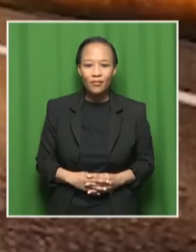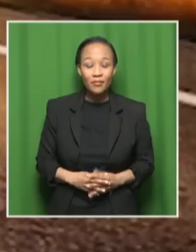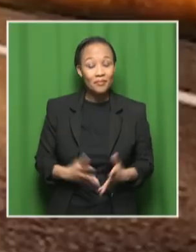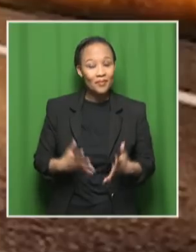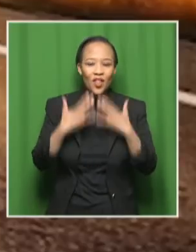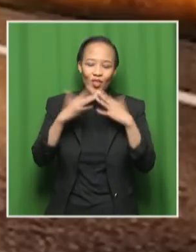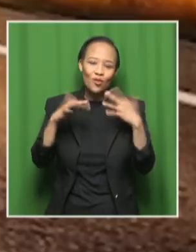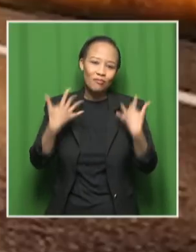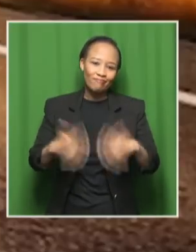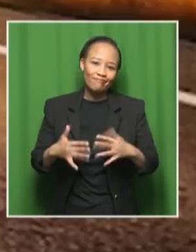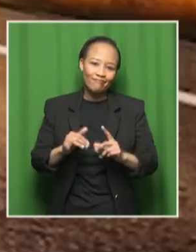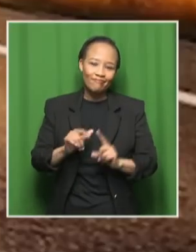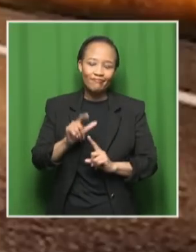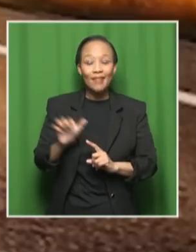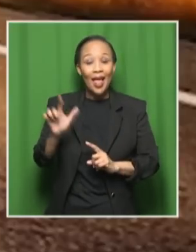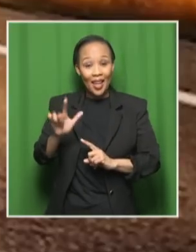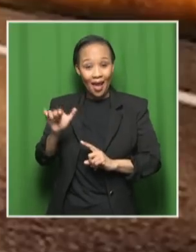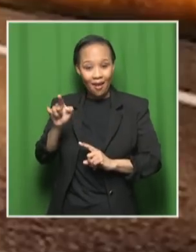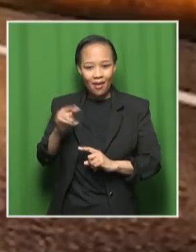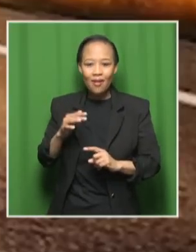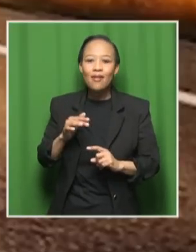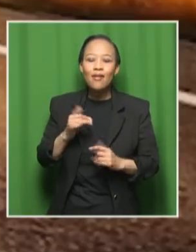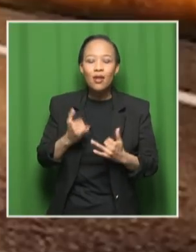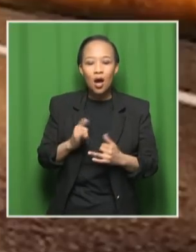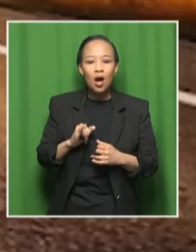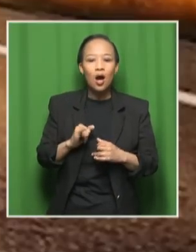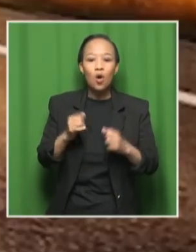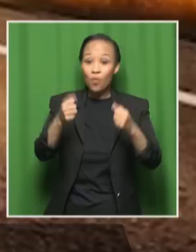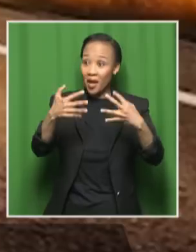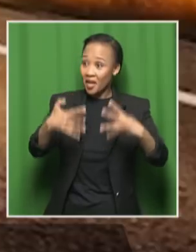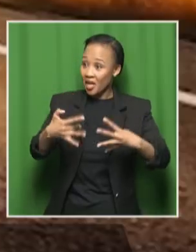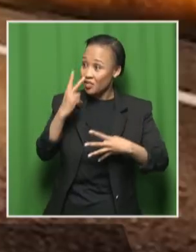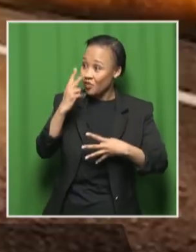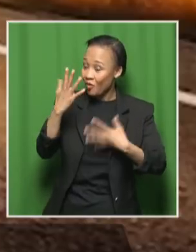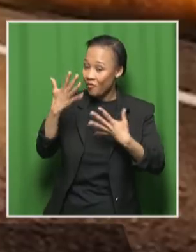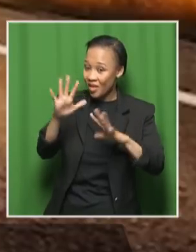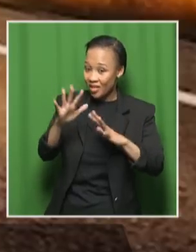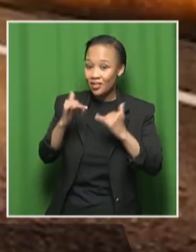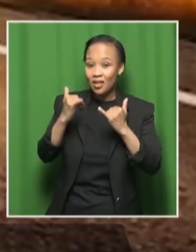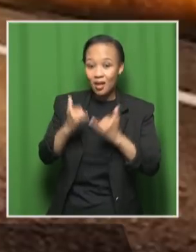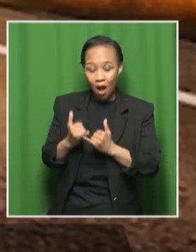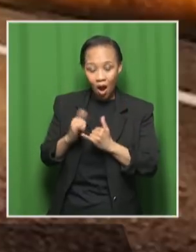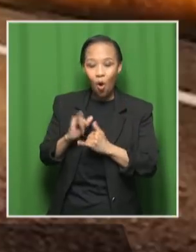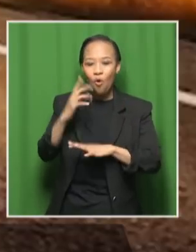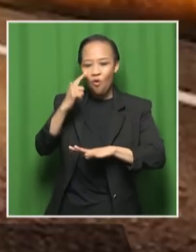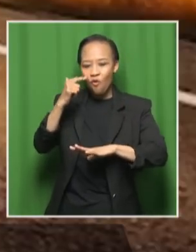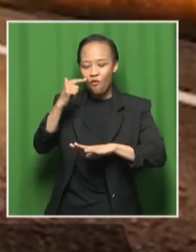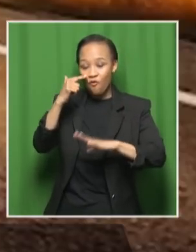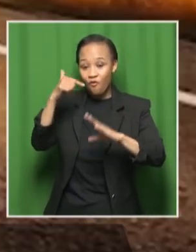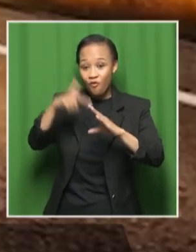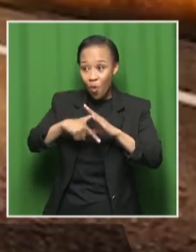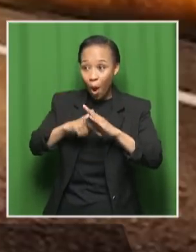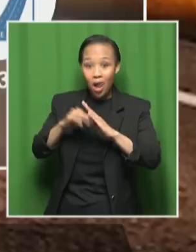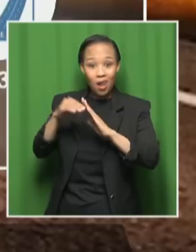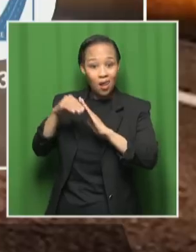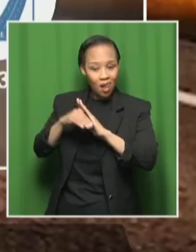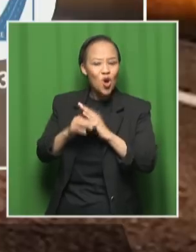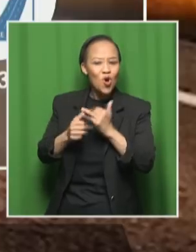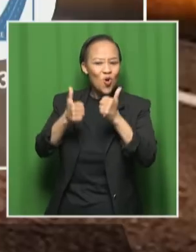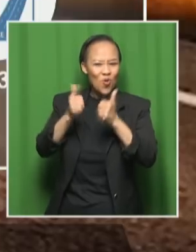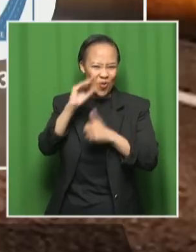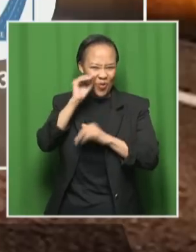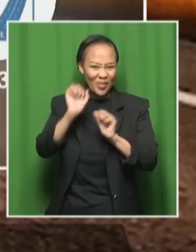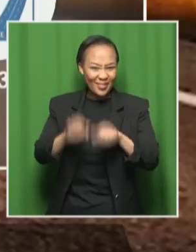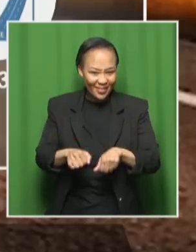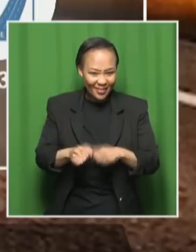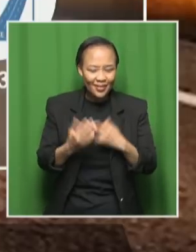Thank you very much, Shirley, and good morning to you. We'll show you how those indicators are affecting the price of fuel as we move through this month into October. It's good news. Stick around for that